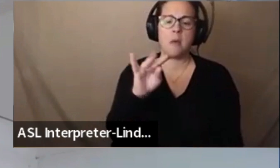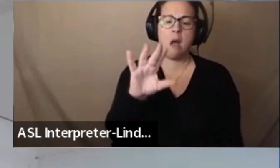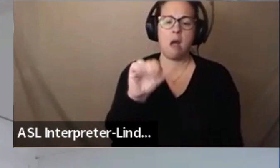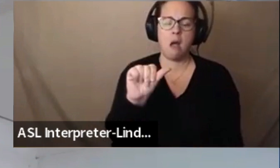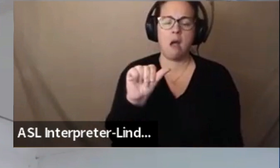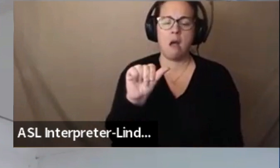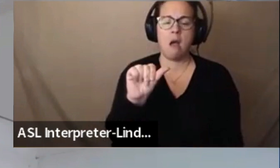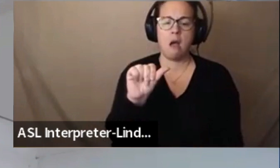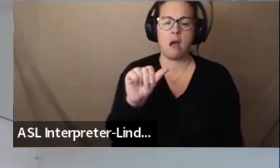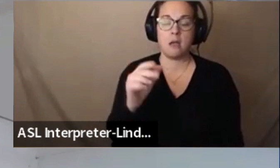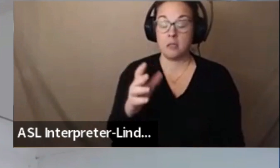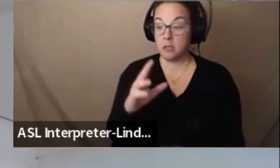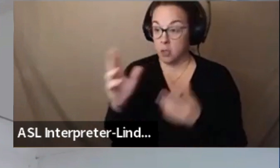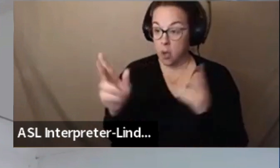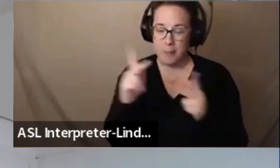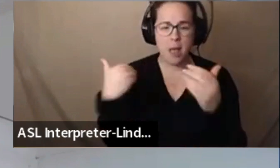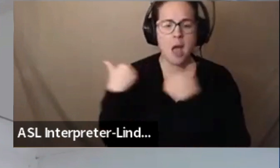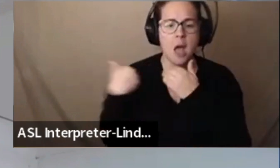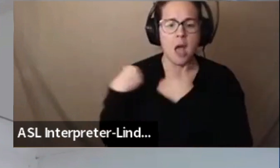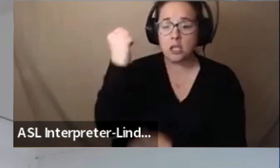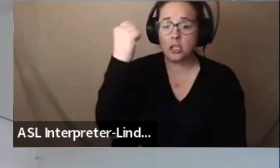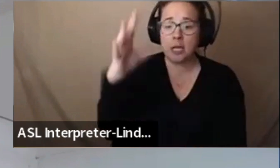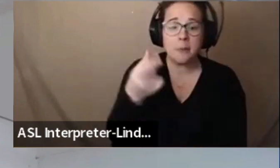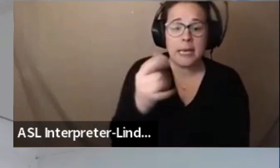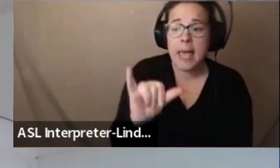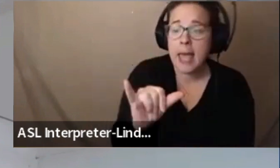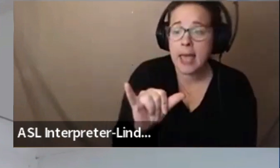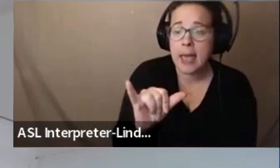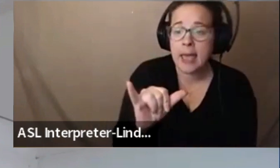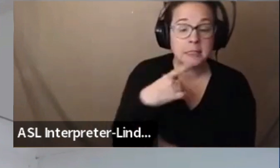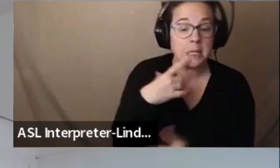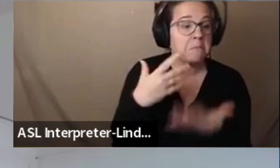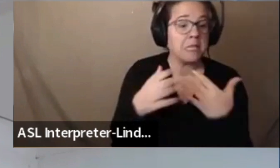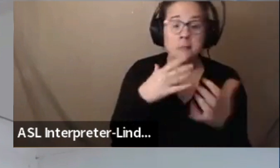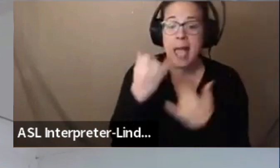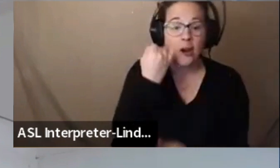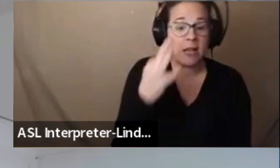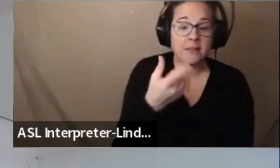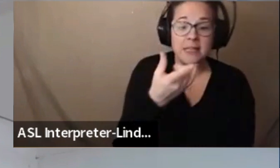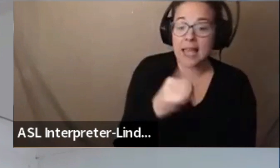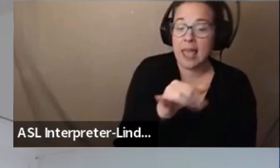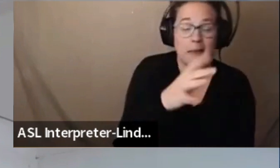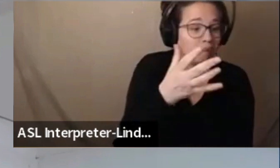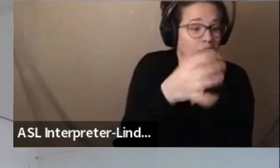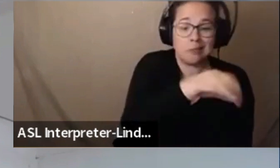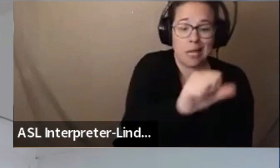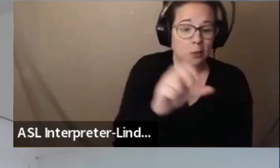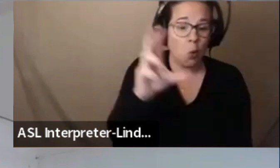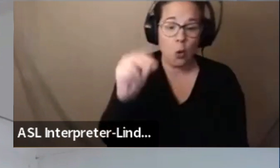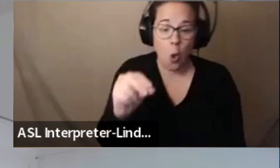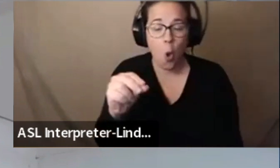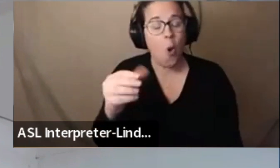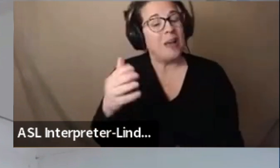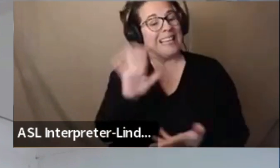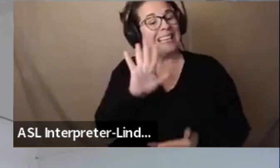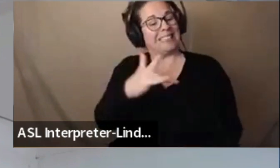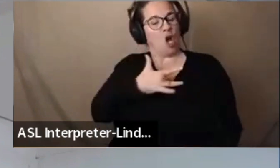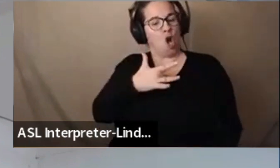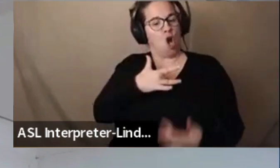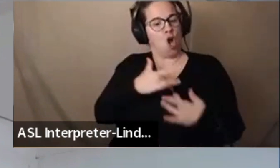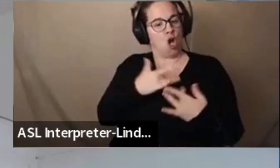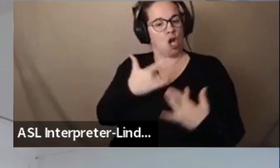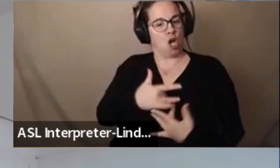not. And I said, well, whether he's gay or not, he had a gay heart. And we talk about what that means. And and I